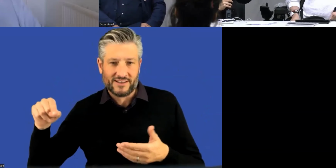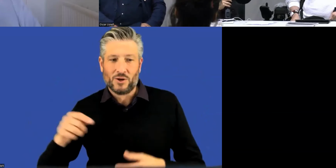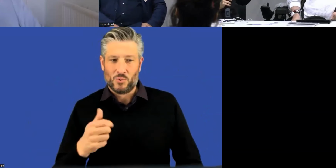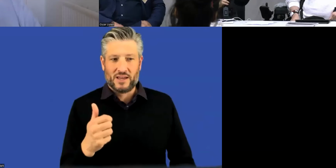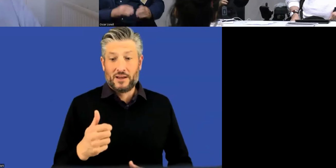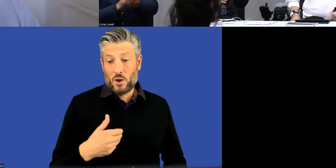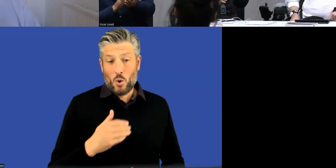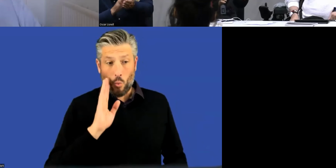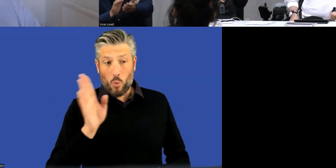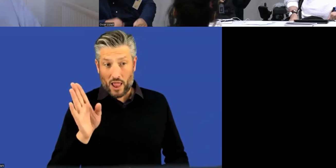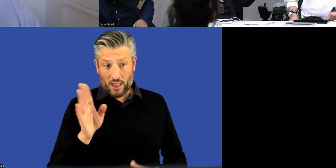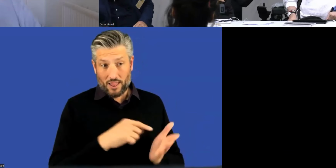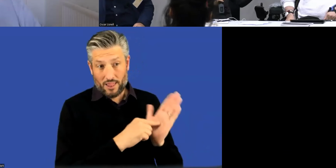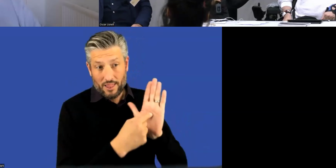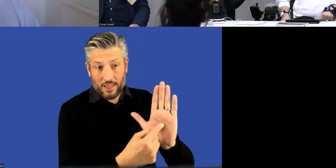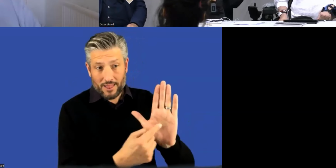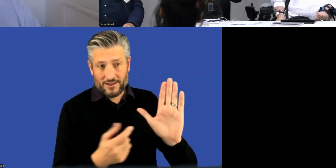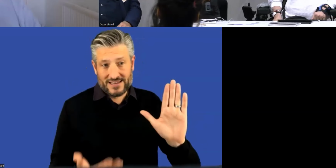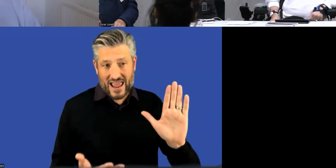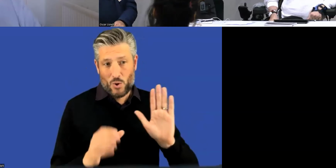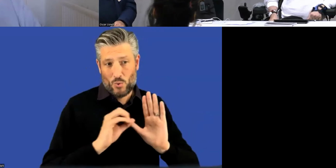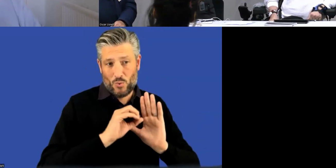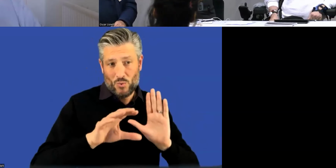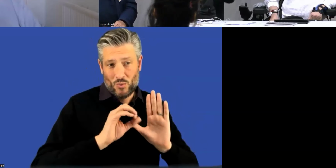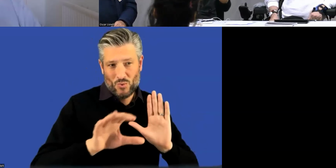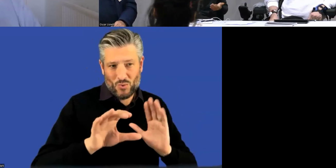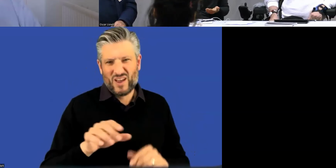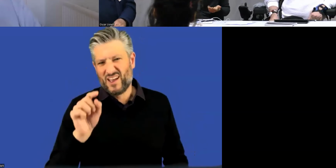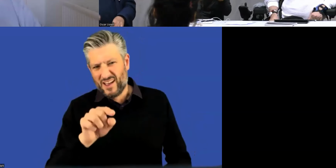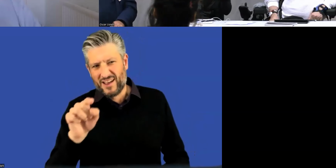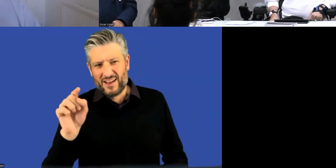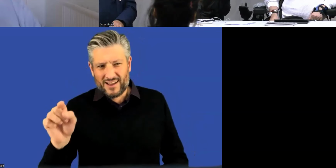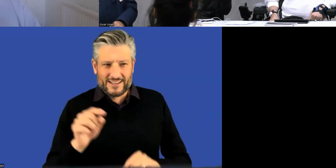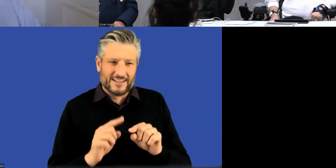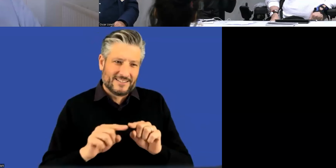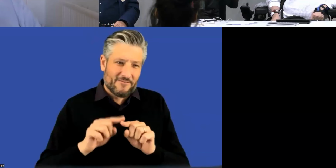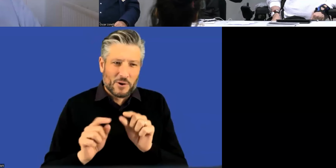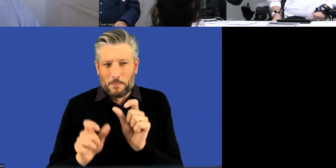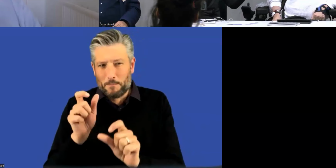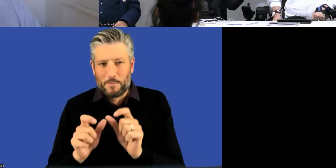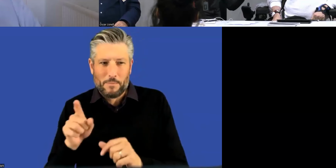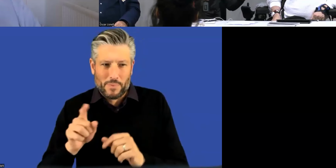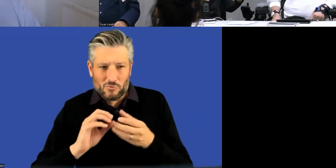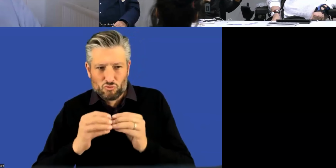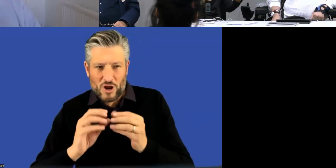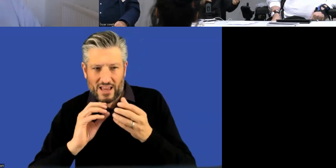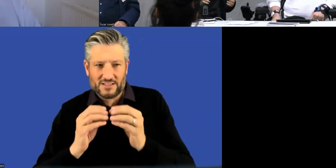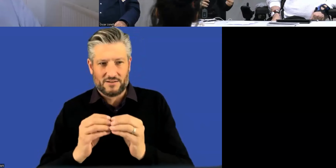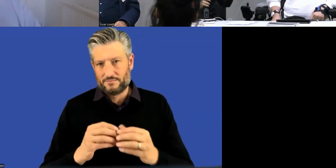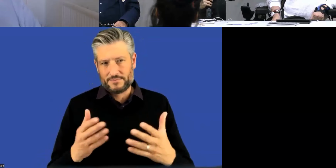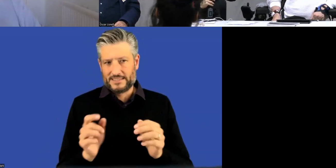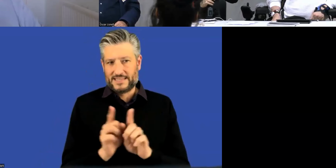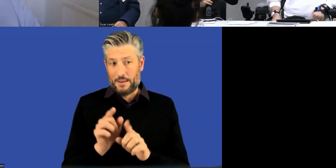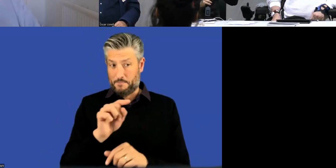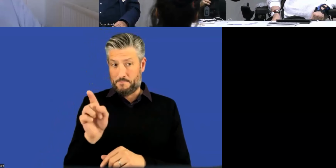Thomas and performers like Peter and Clarence, who are used to working with all kinds of technology,